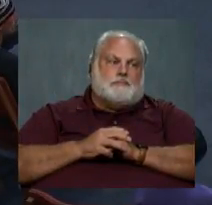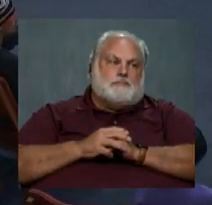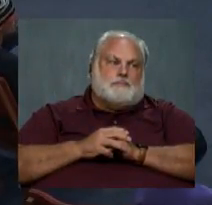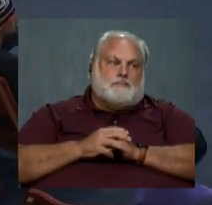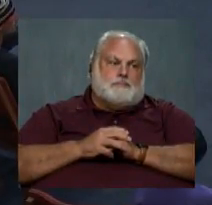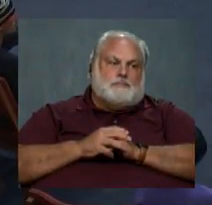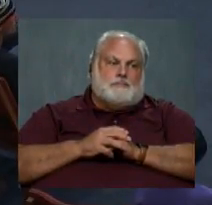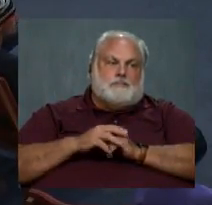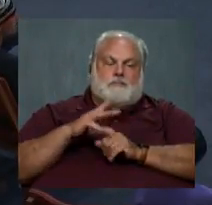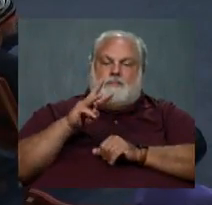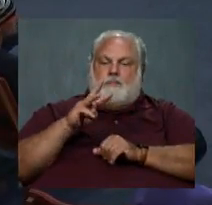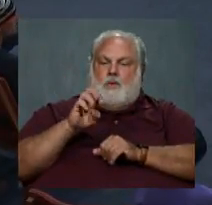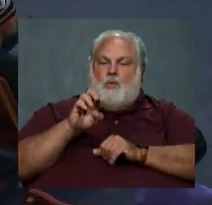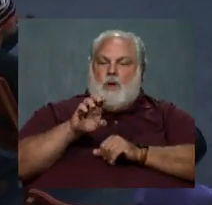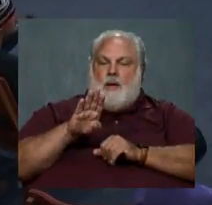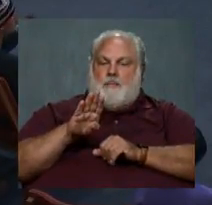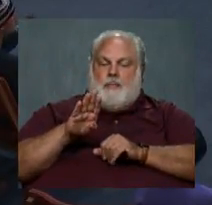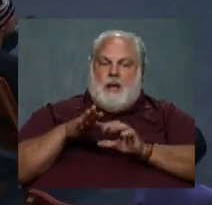Vice Mayor Webb.